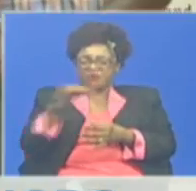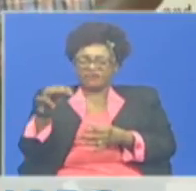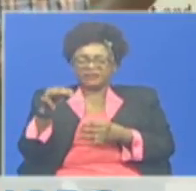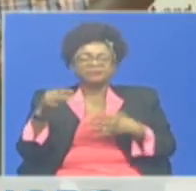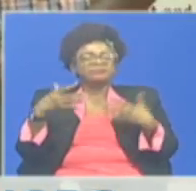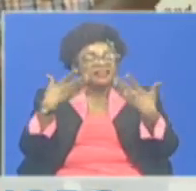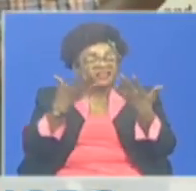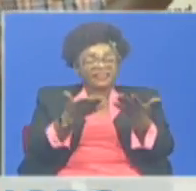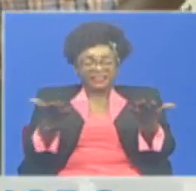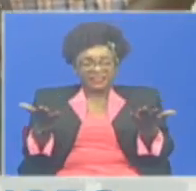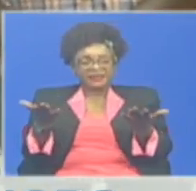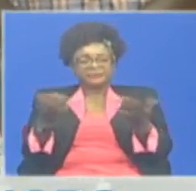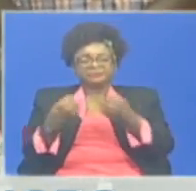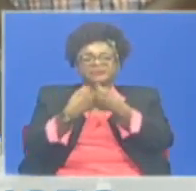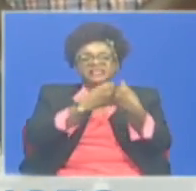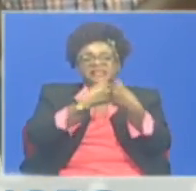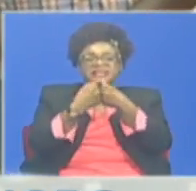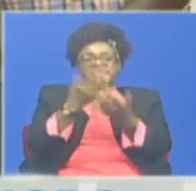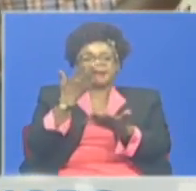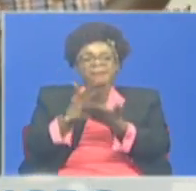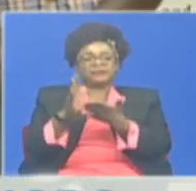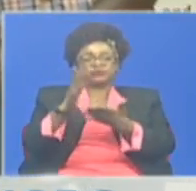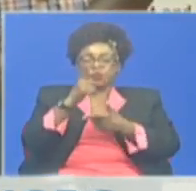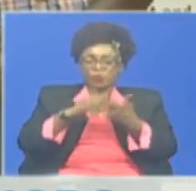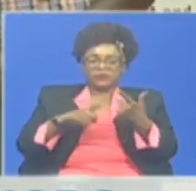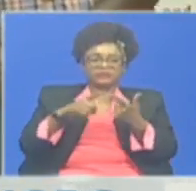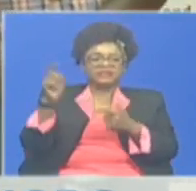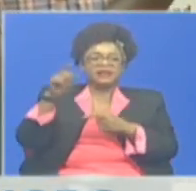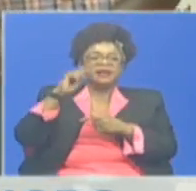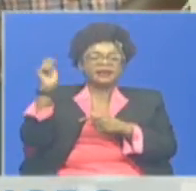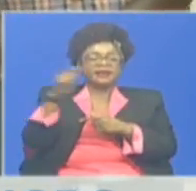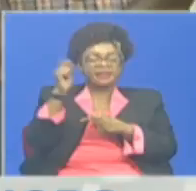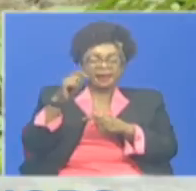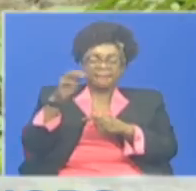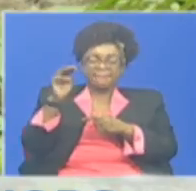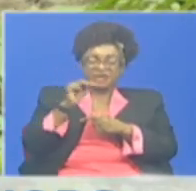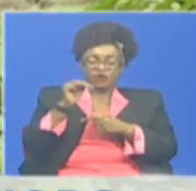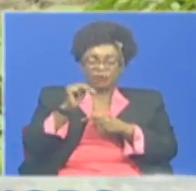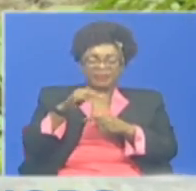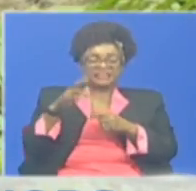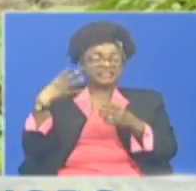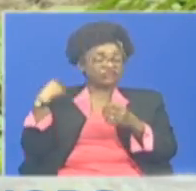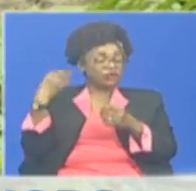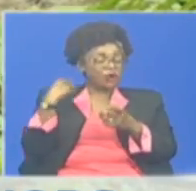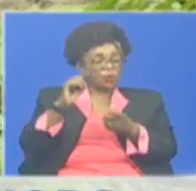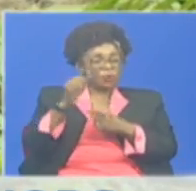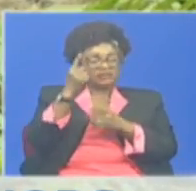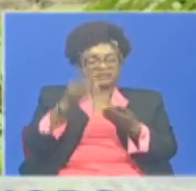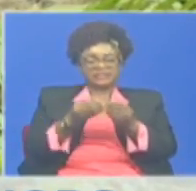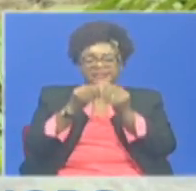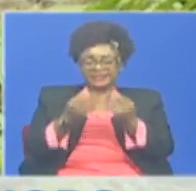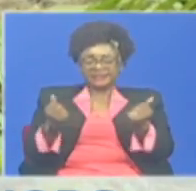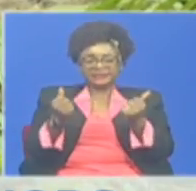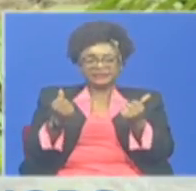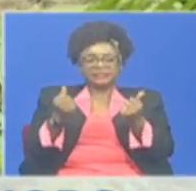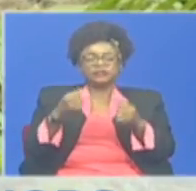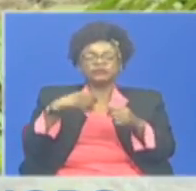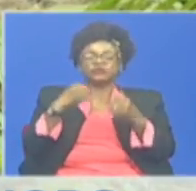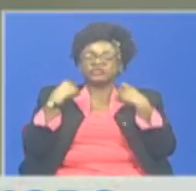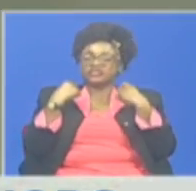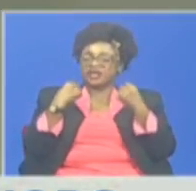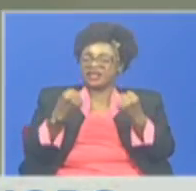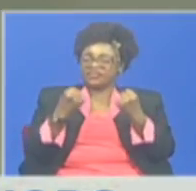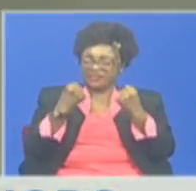neck. These challenges are part of what the Kenya Medical Practitioners and Dentists Union wants addressed by the country's lawmakers in order to strengthen the